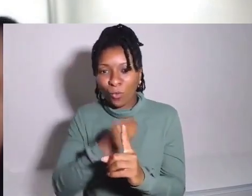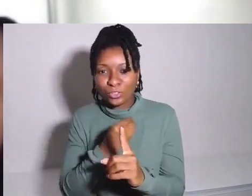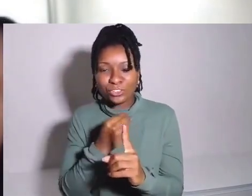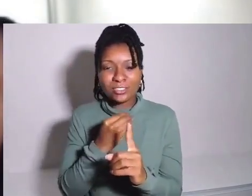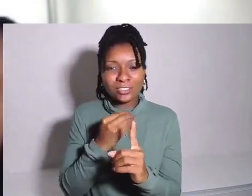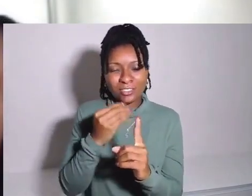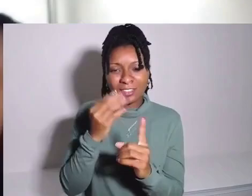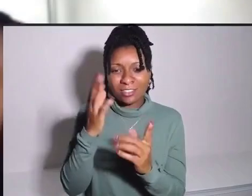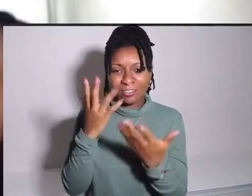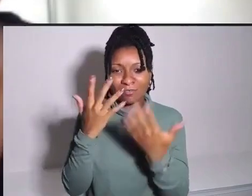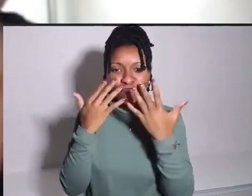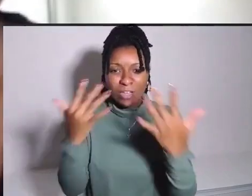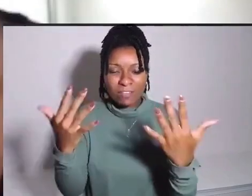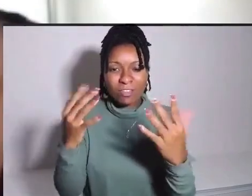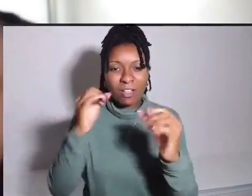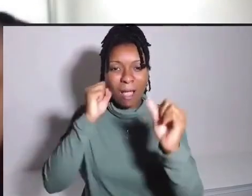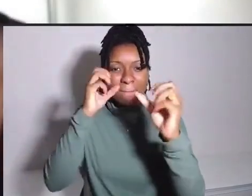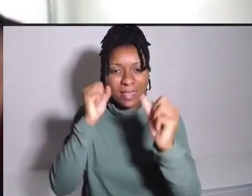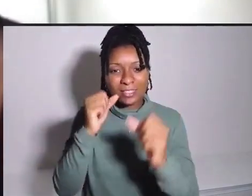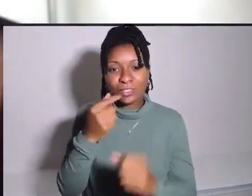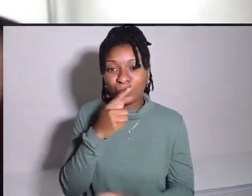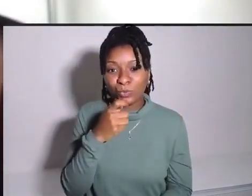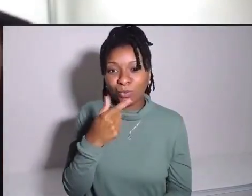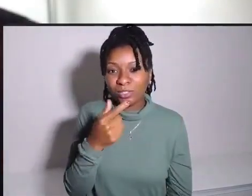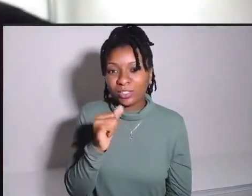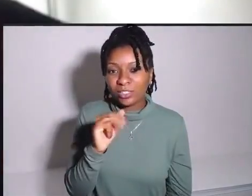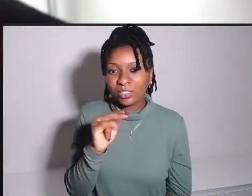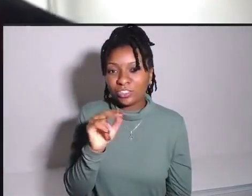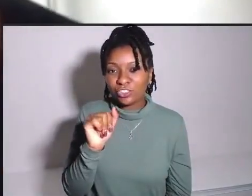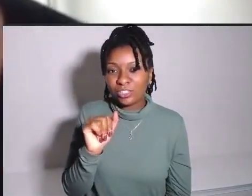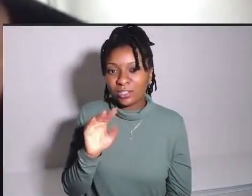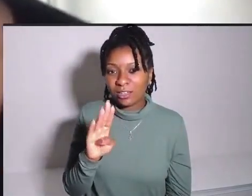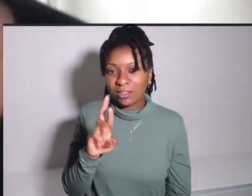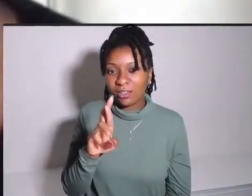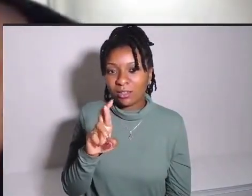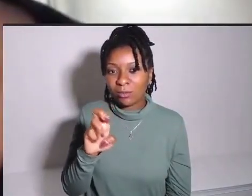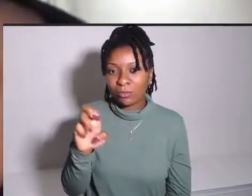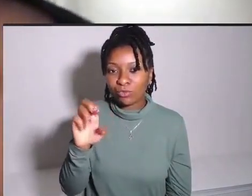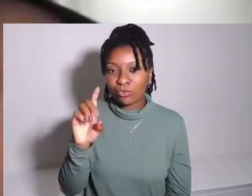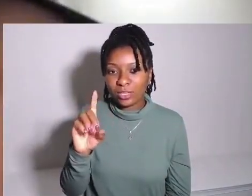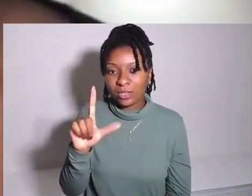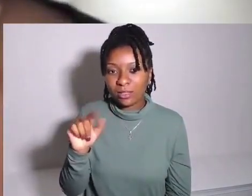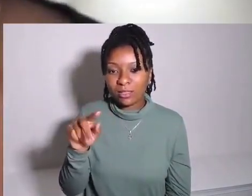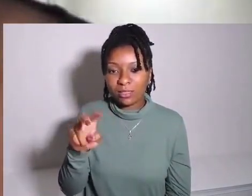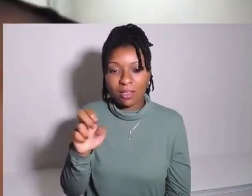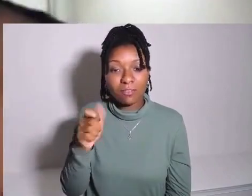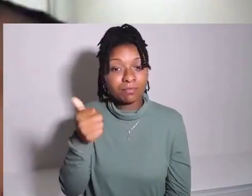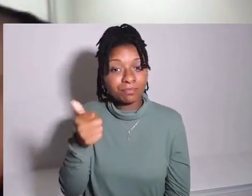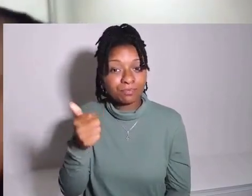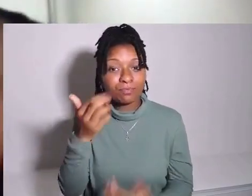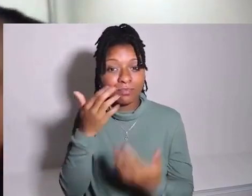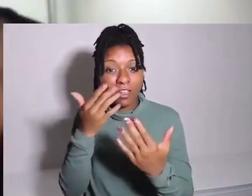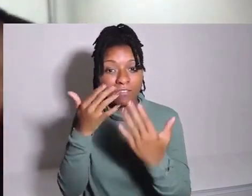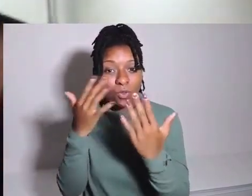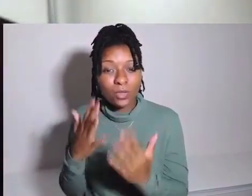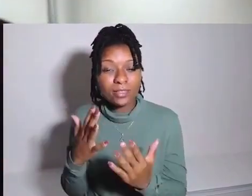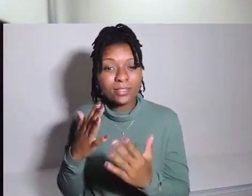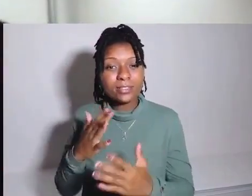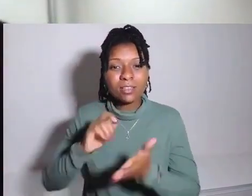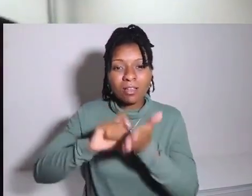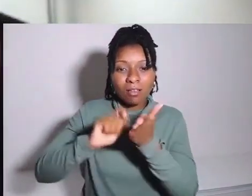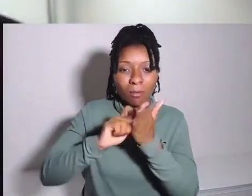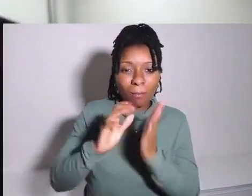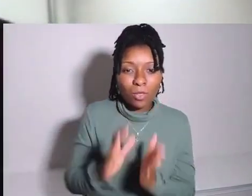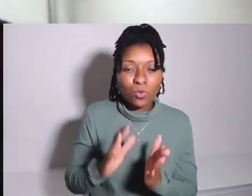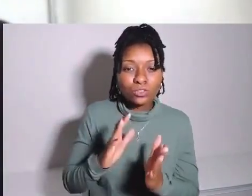amazing, amazing Gina Breedlove. Gina is a vocalist, a composer, an